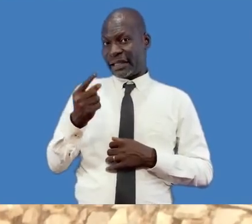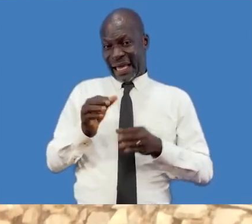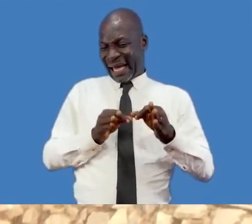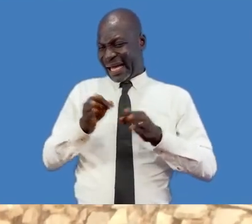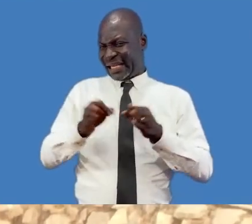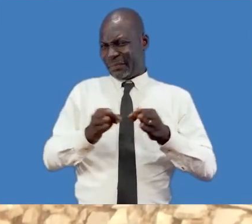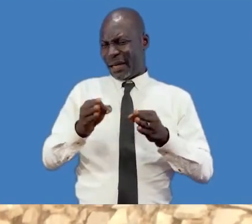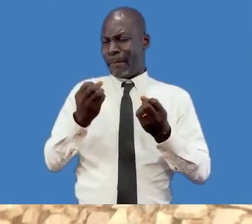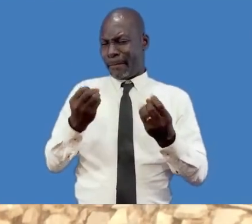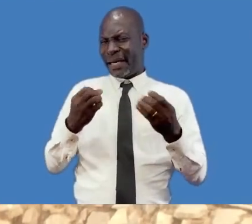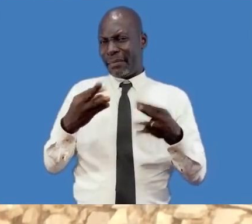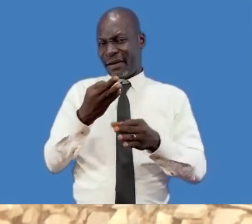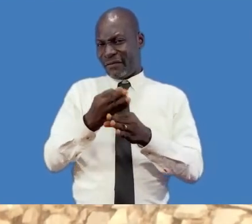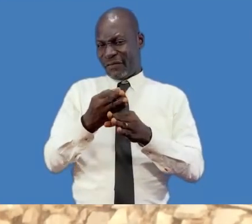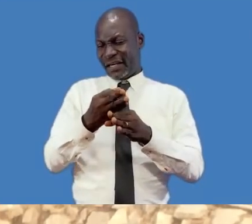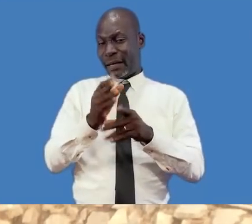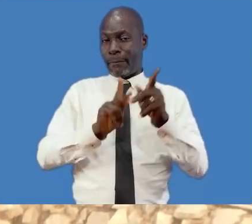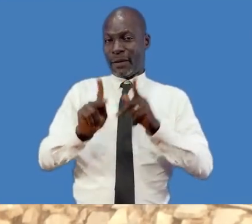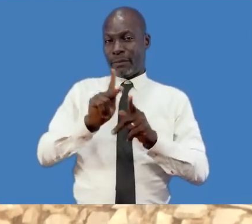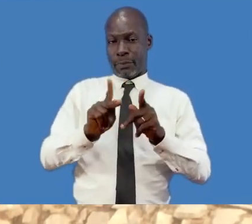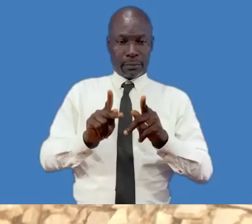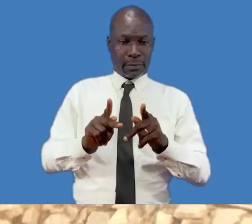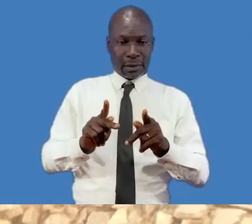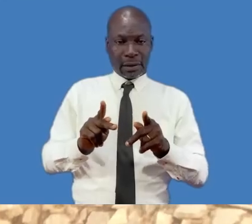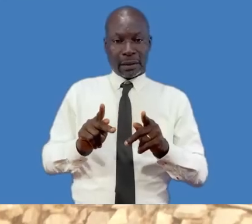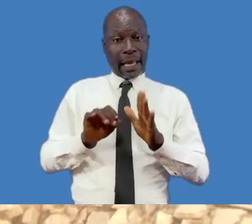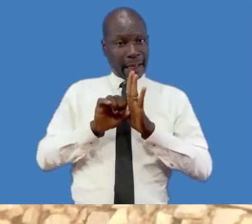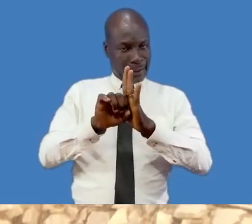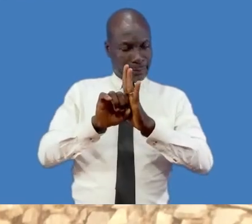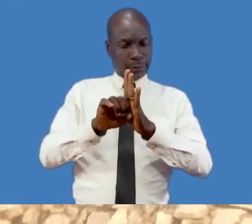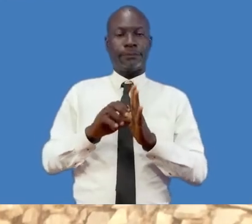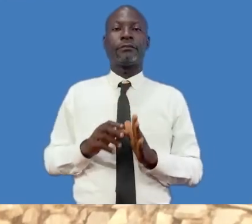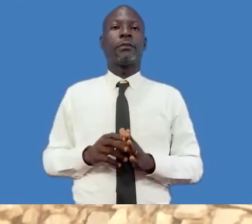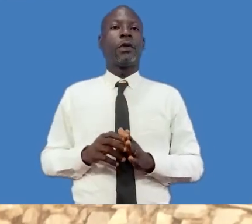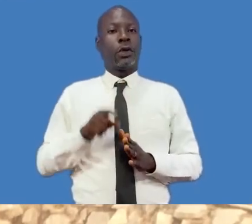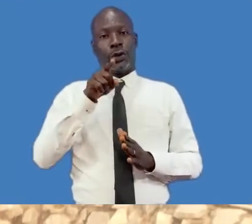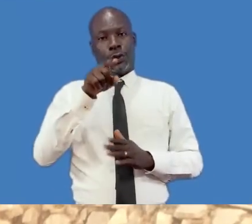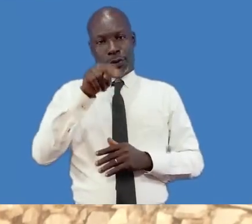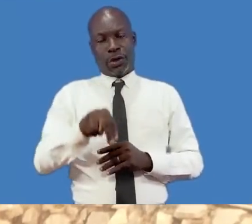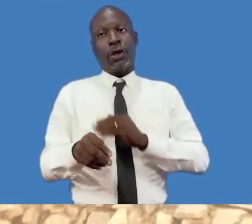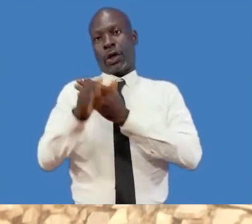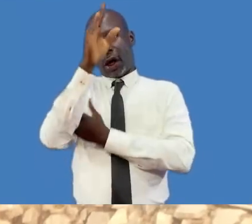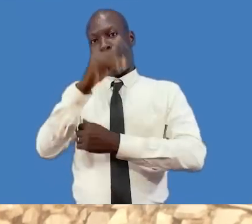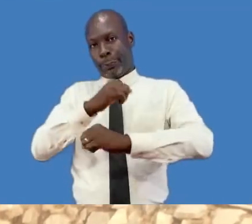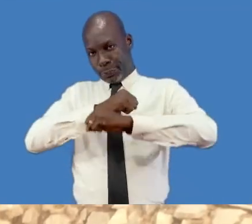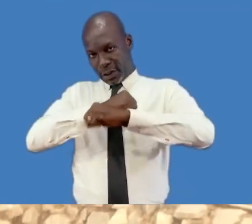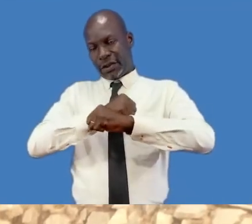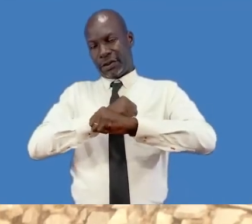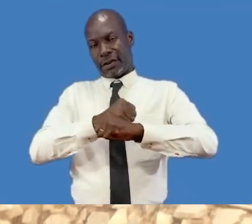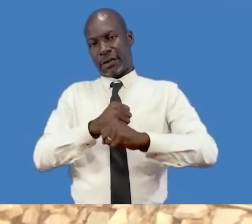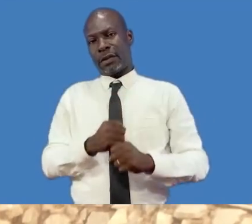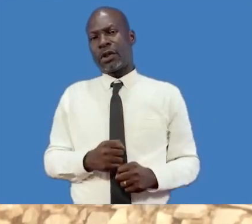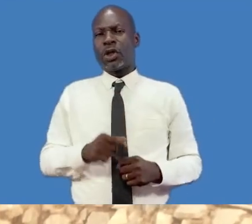agyidifoɔ bebree ɛbɛyɛ mfato ho. Ɔdɔfoɔ a wotia me, sɛ wohia Onyame ahobanbɔ,